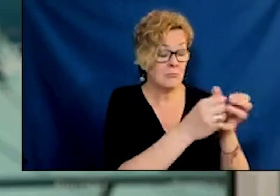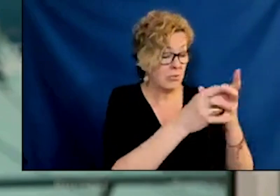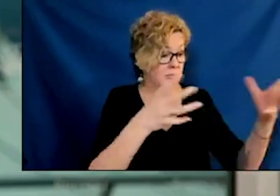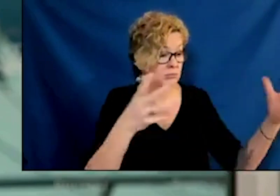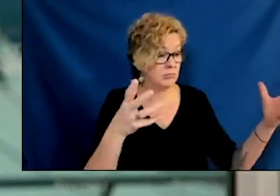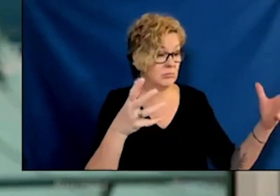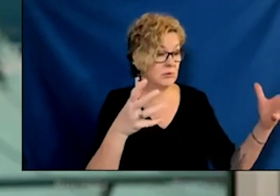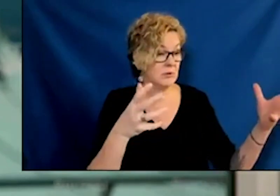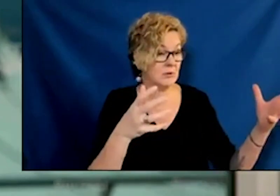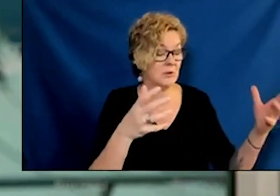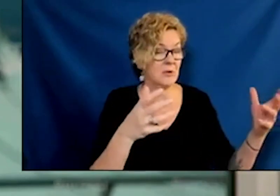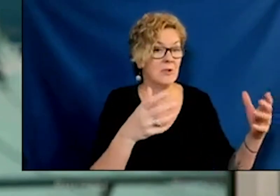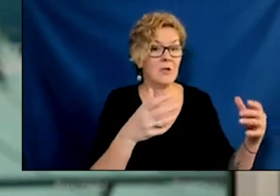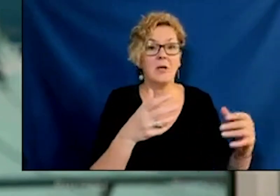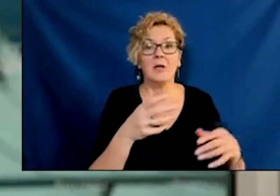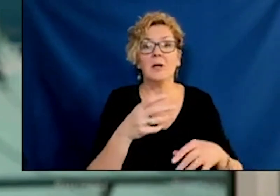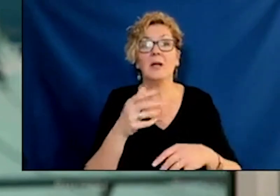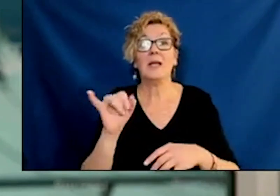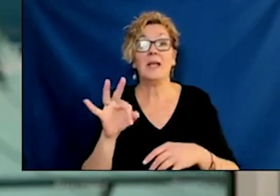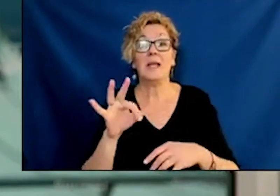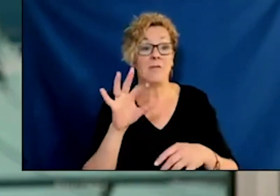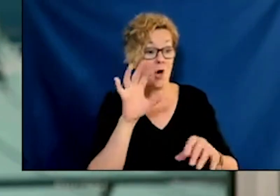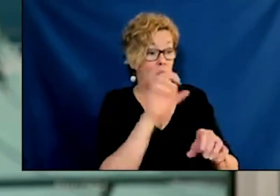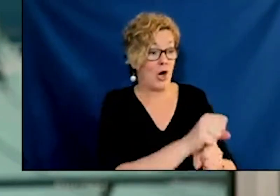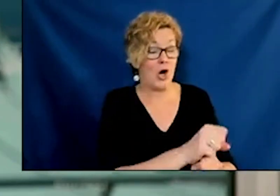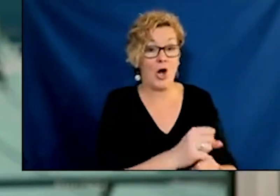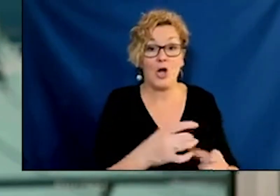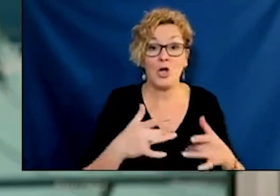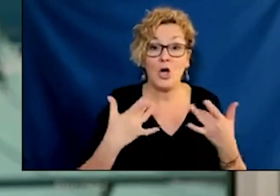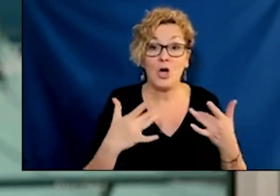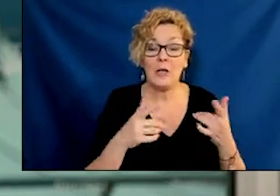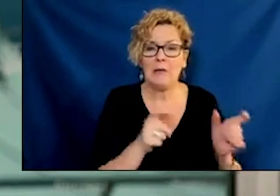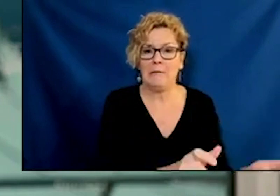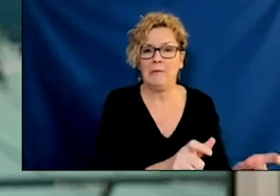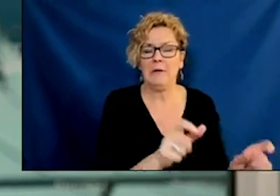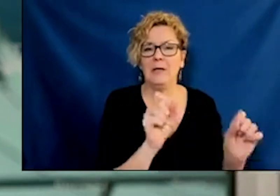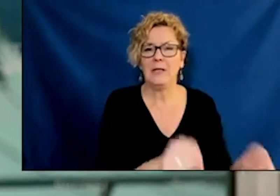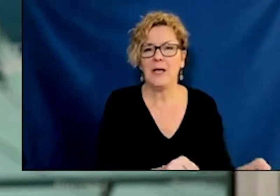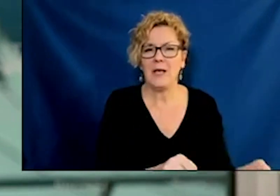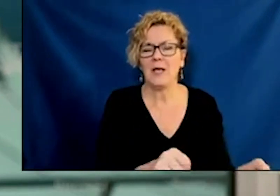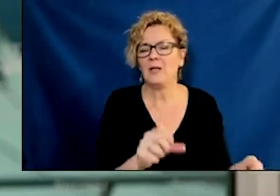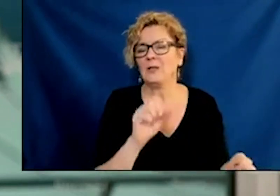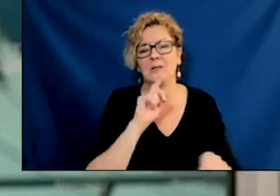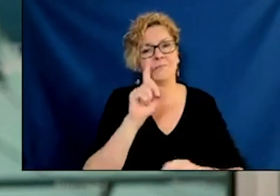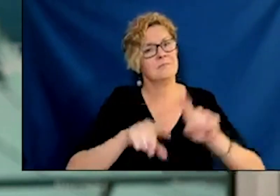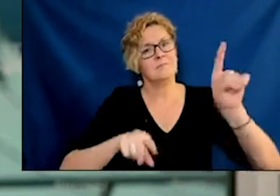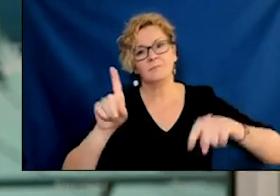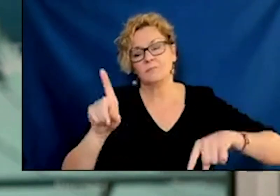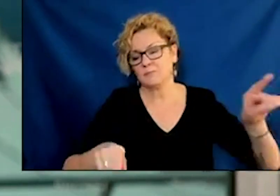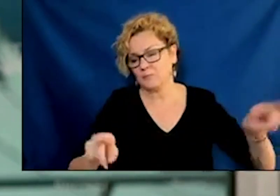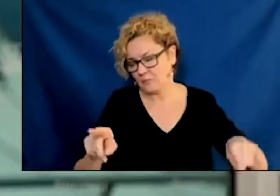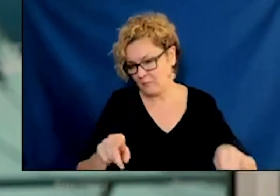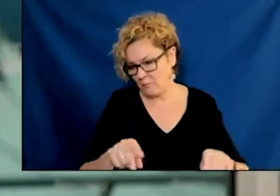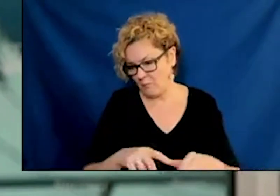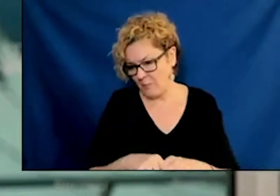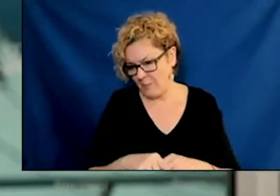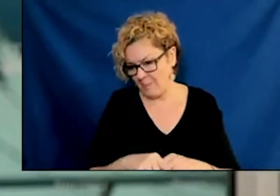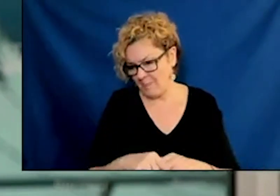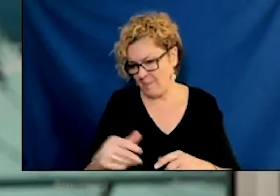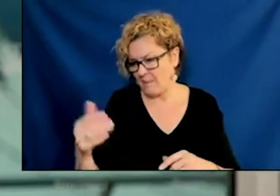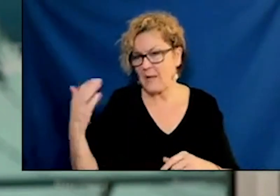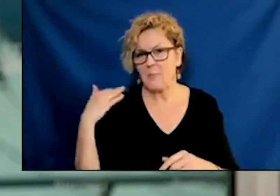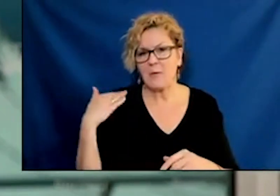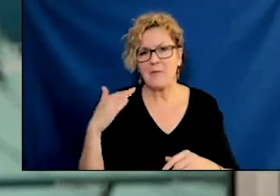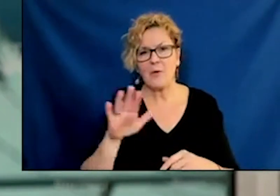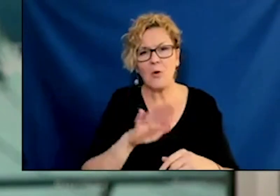same. So what we've been telling people, these are the situations where we are seeing transmission. We were seeing a lot of transmission. About a third